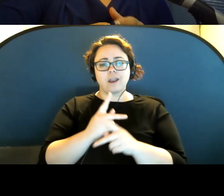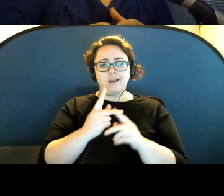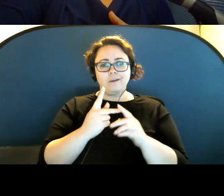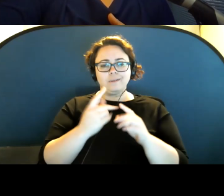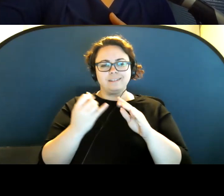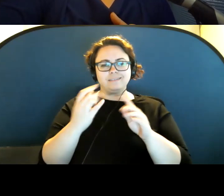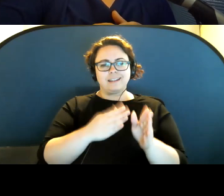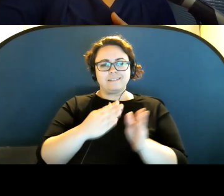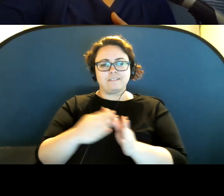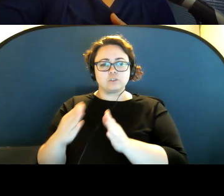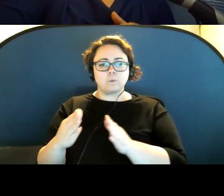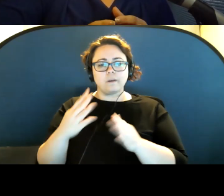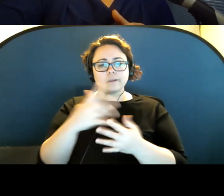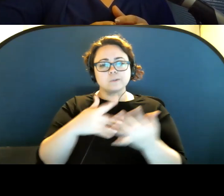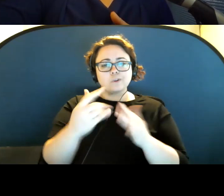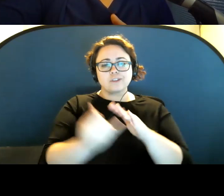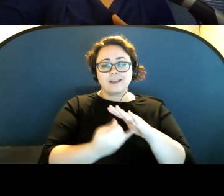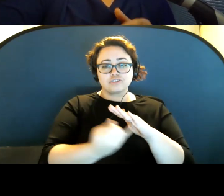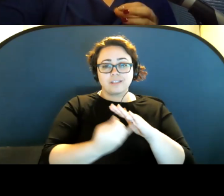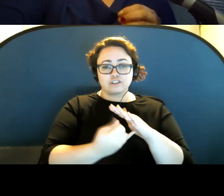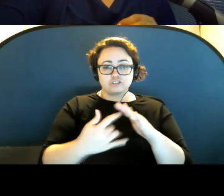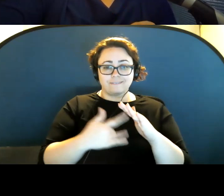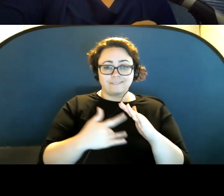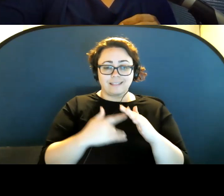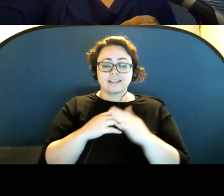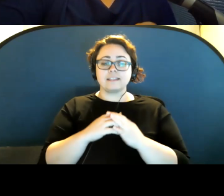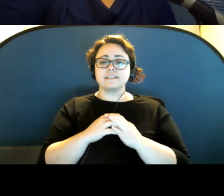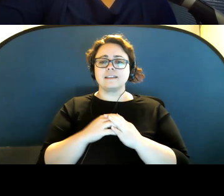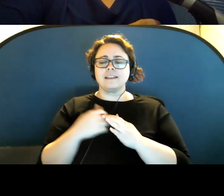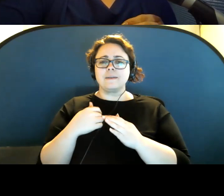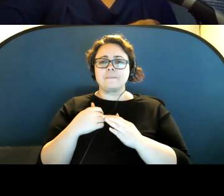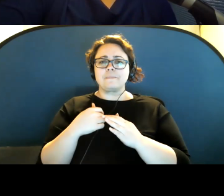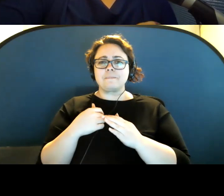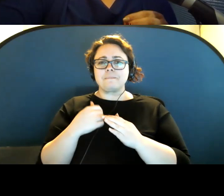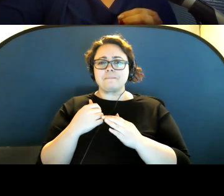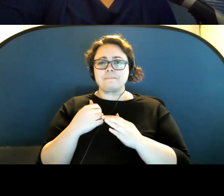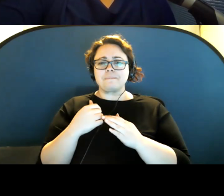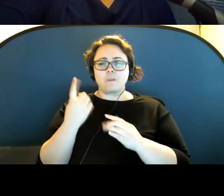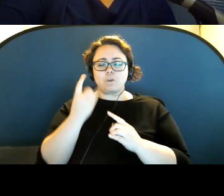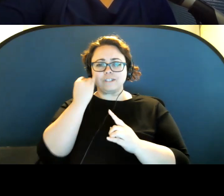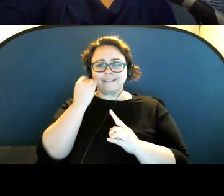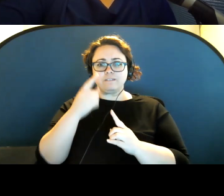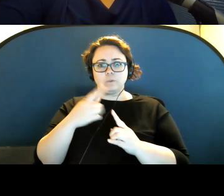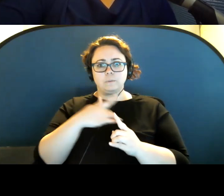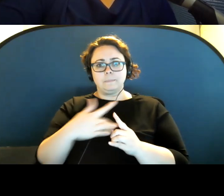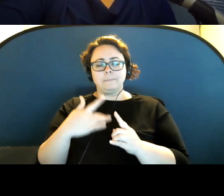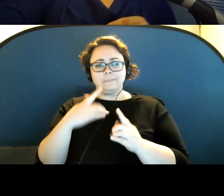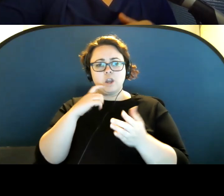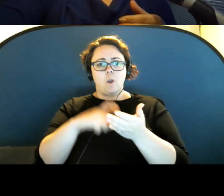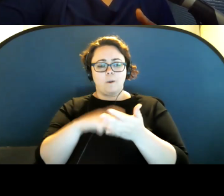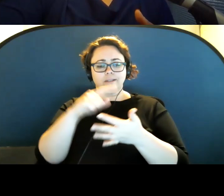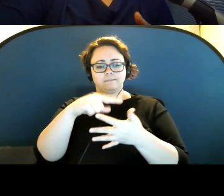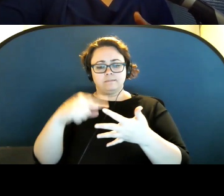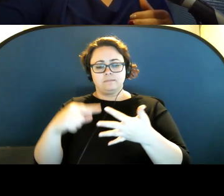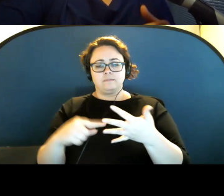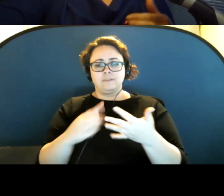you'll probably suggest, but I also wonder if you as a physician have probably just developed some markers that you look for over the years, that if